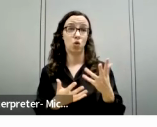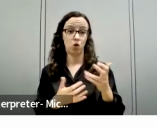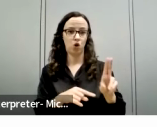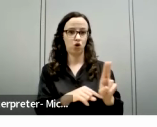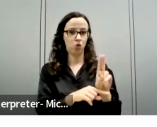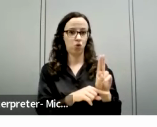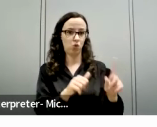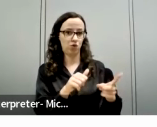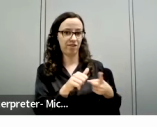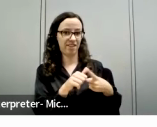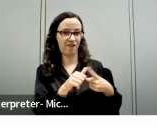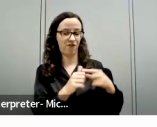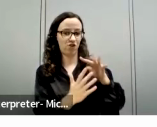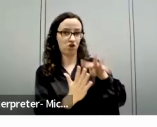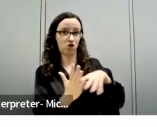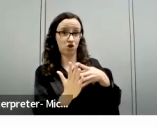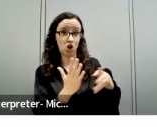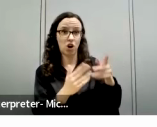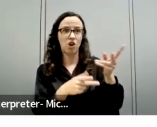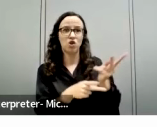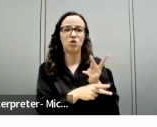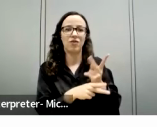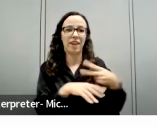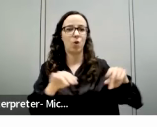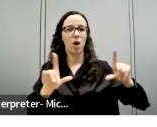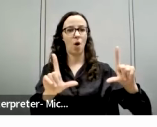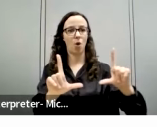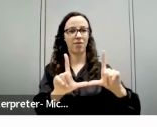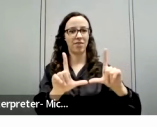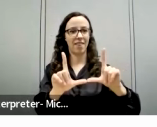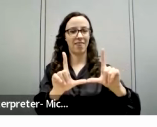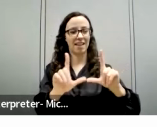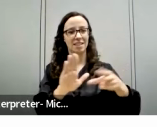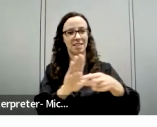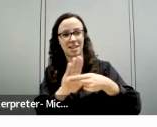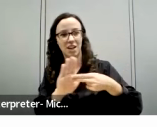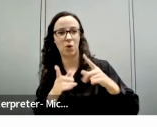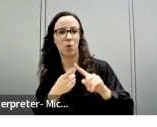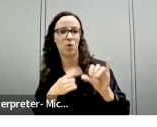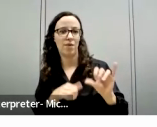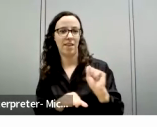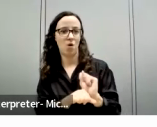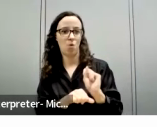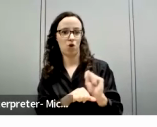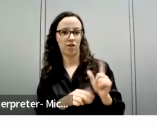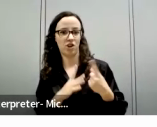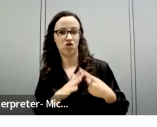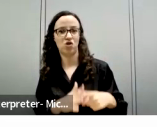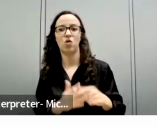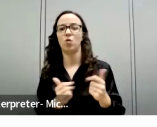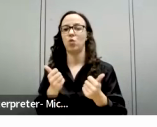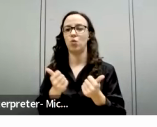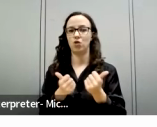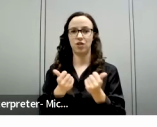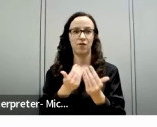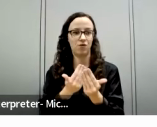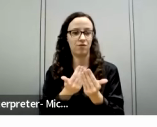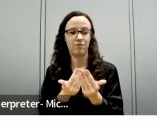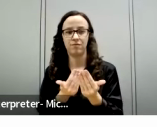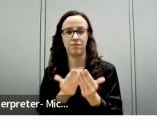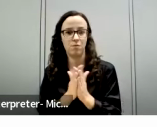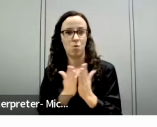figure out that whatever this is going to be the license of the work you are starting with. So whatever book it is,